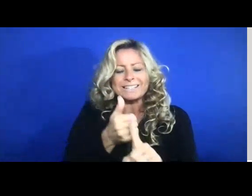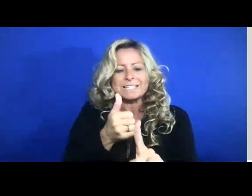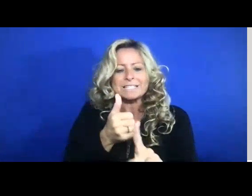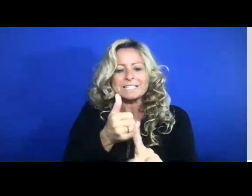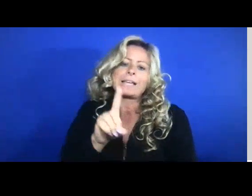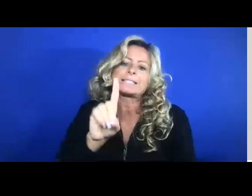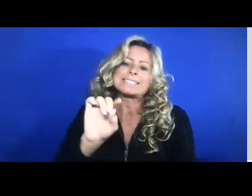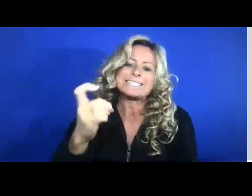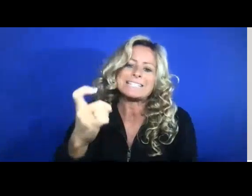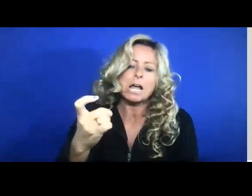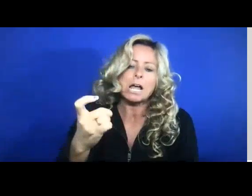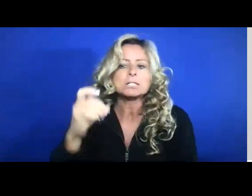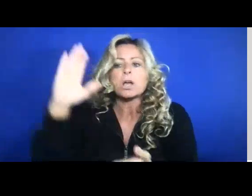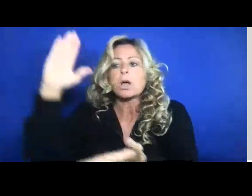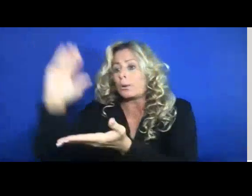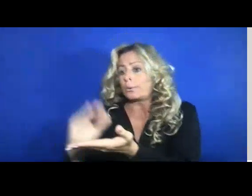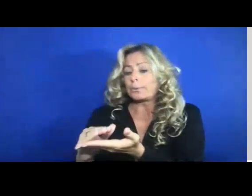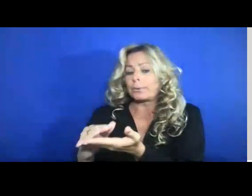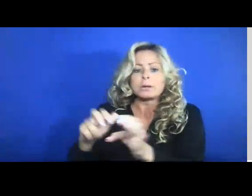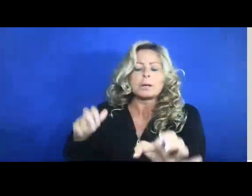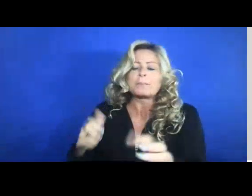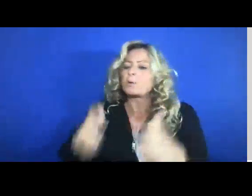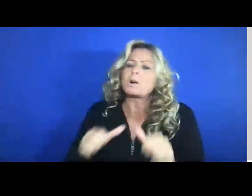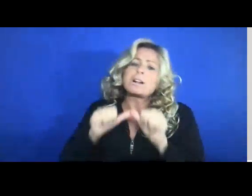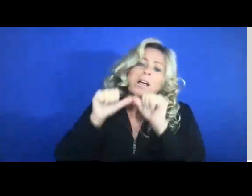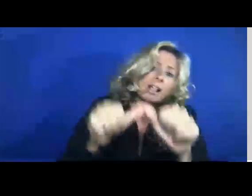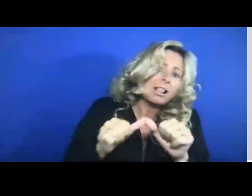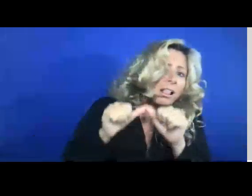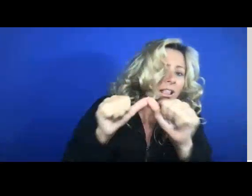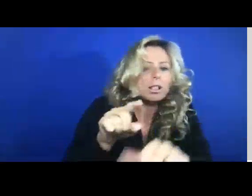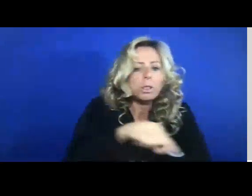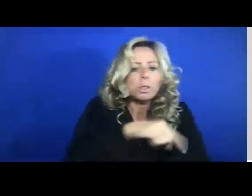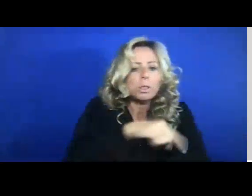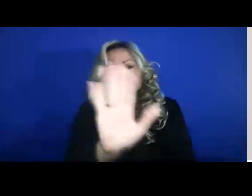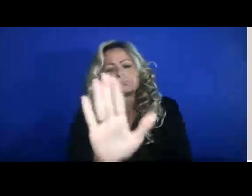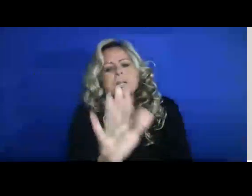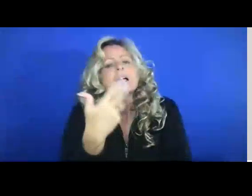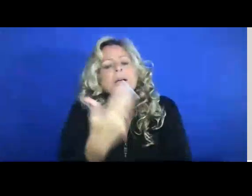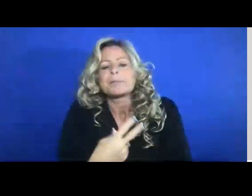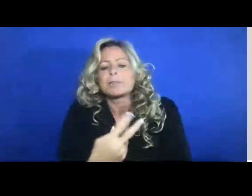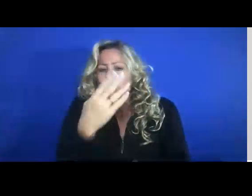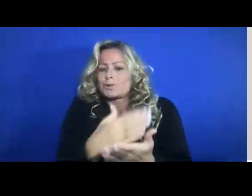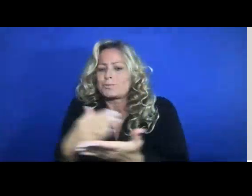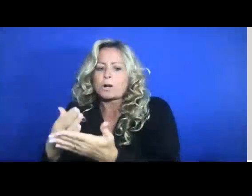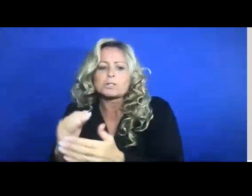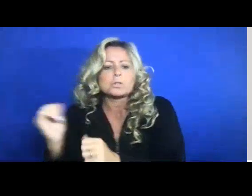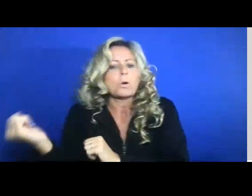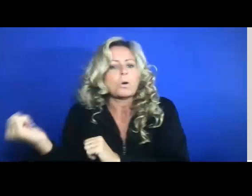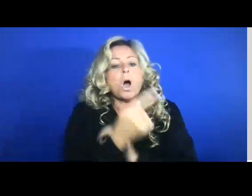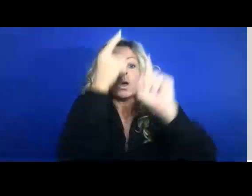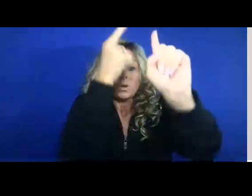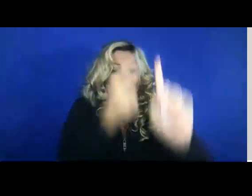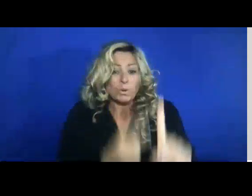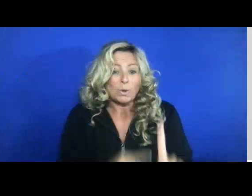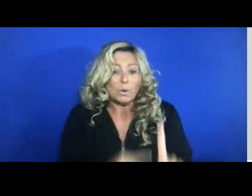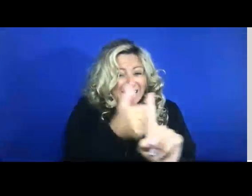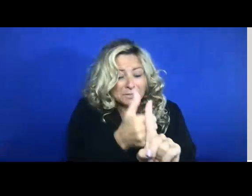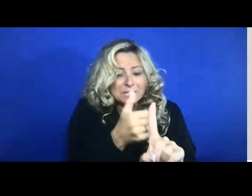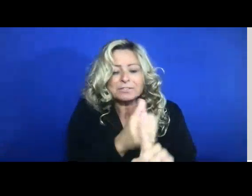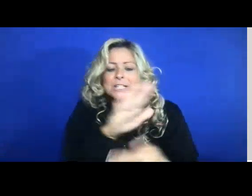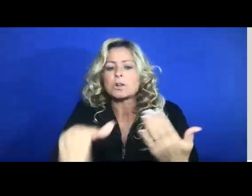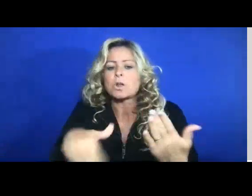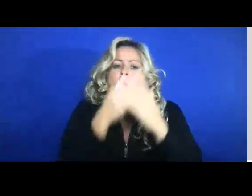don't want to be on this long term. So there's kind of two parts to this question. And obviously, we take everybody's goals and their goals in